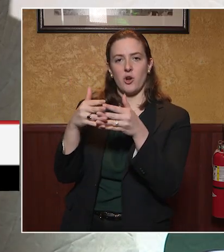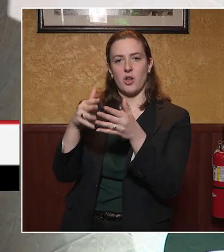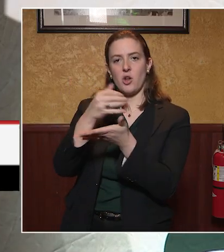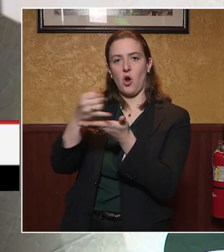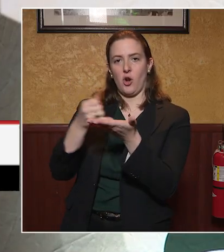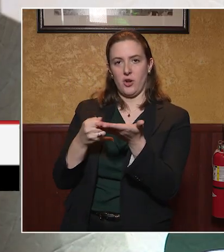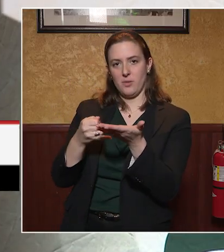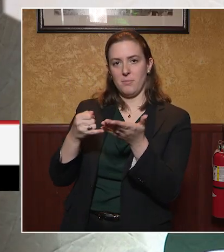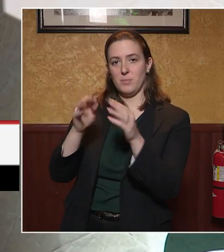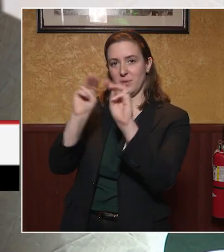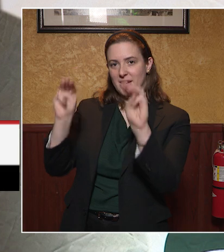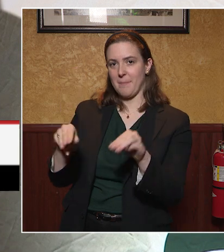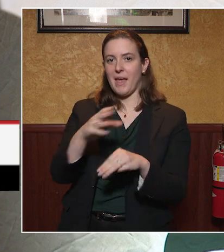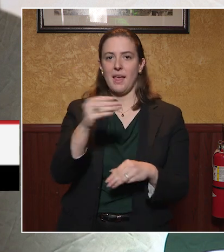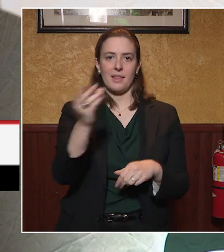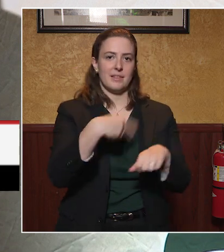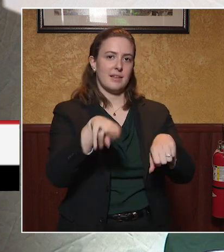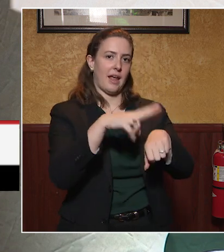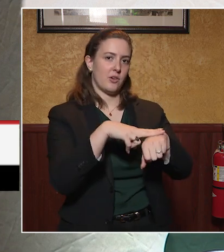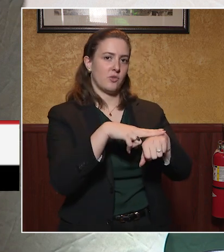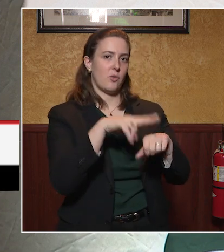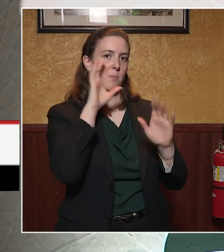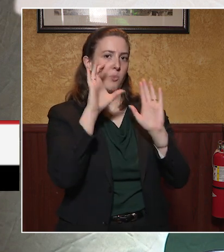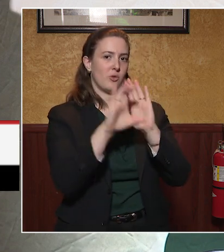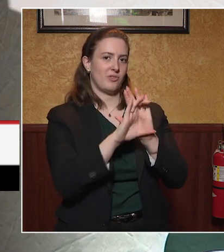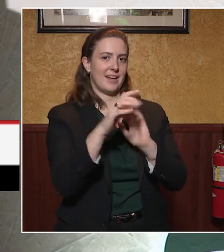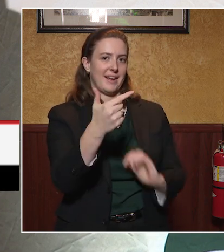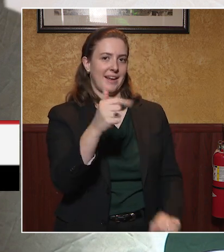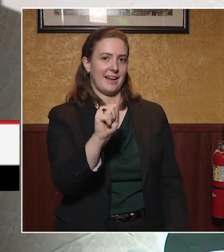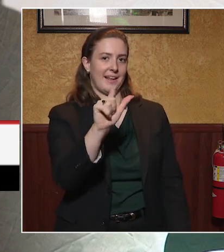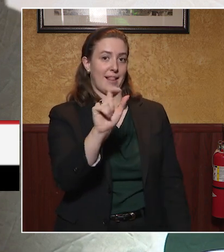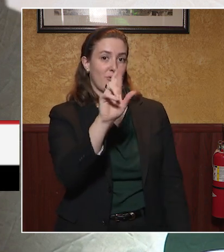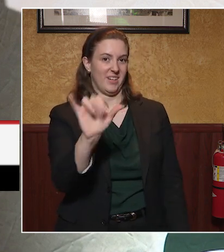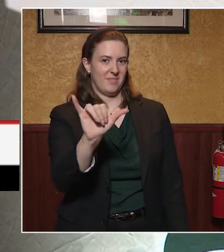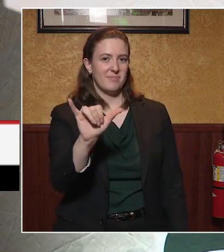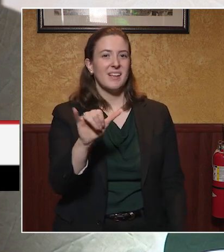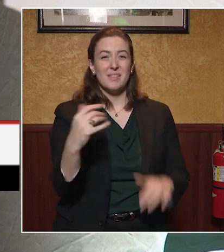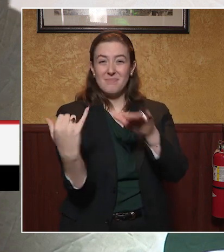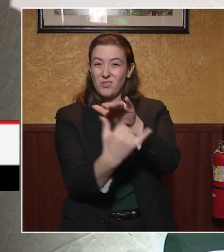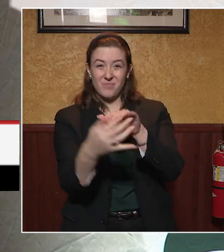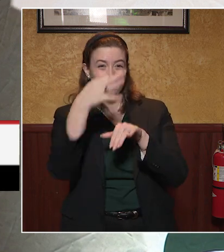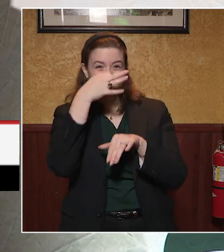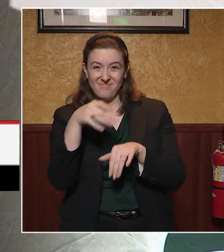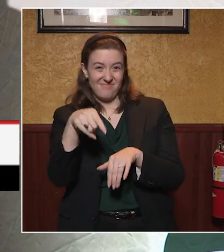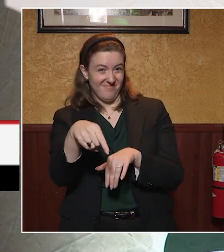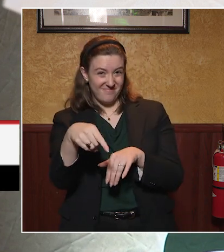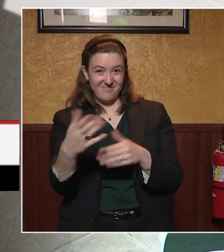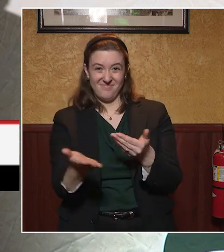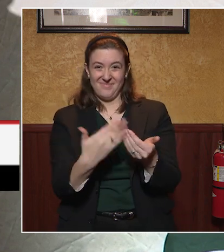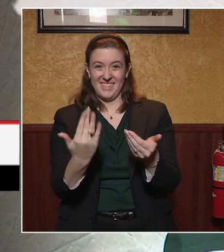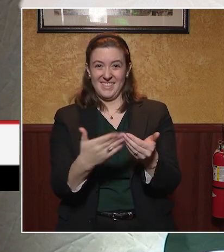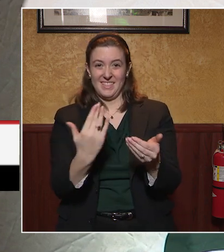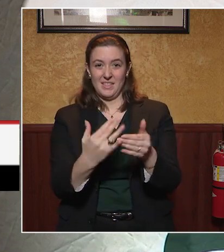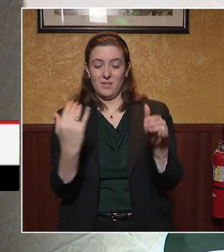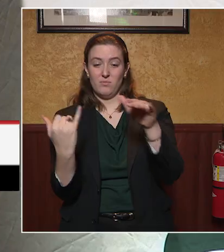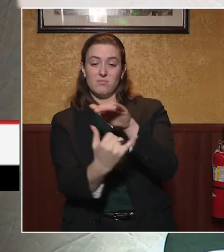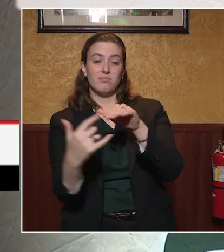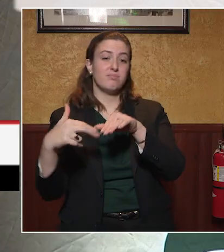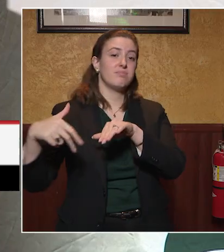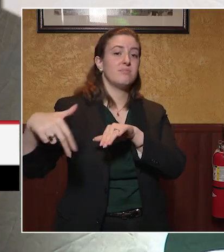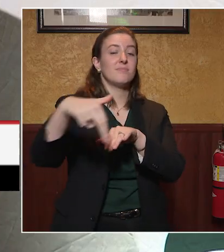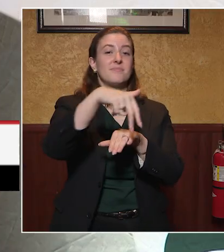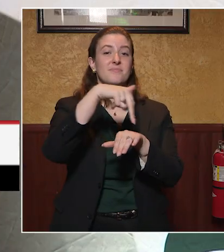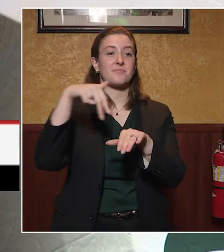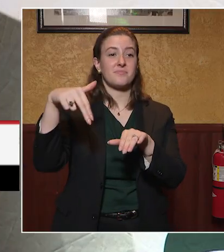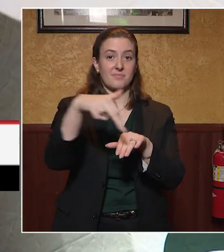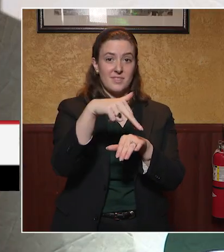National Portrait Gallery. And we are very easy to reach. The Metro is right there. You can get right off at the Gallery Place Chinatown Metro Station, serving